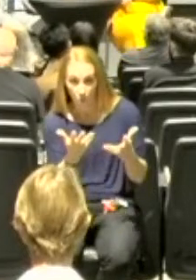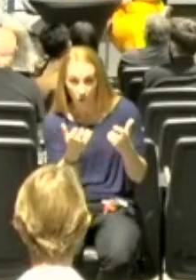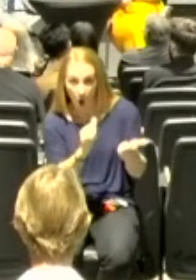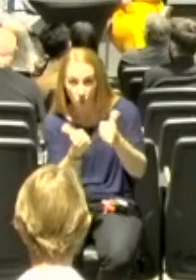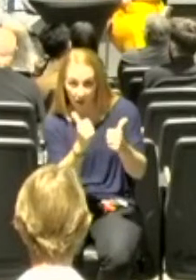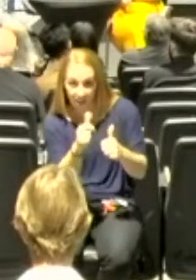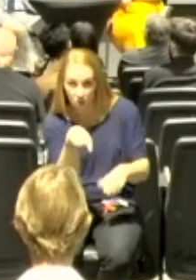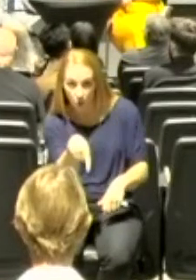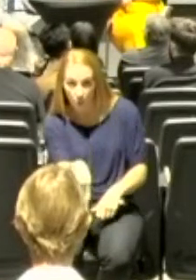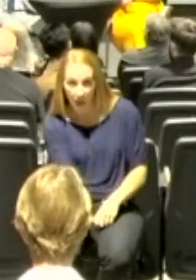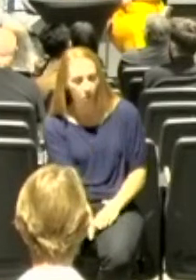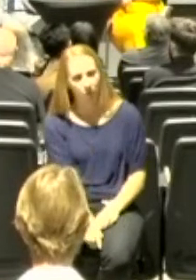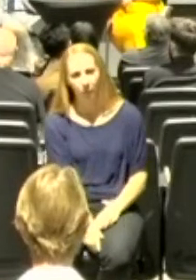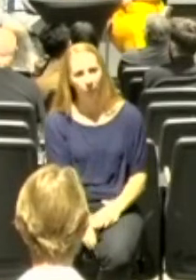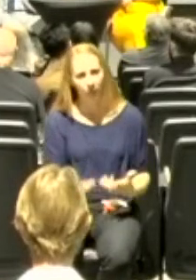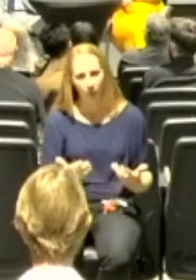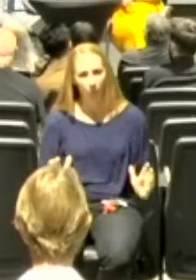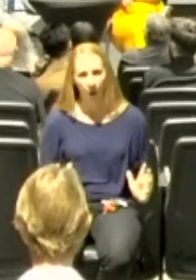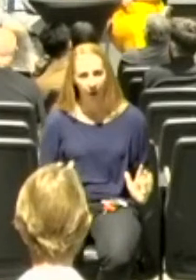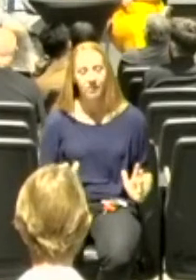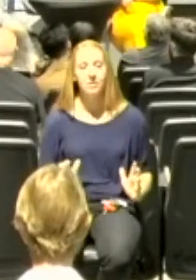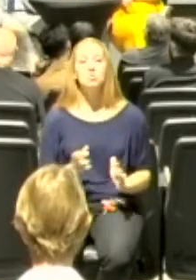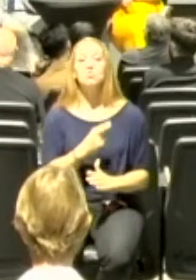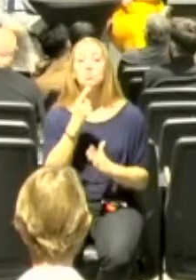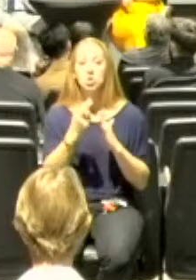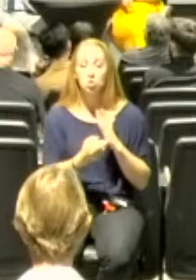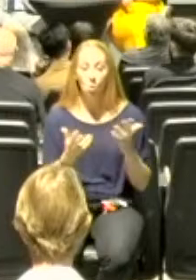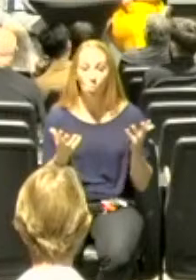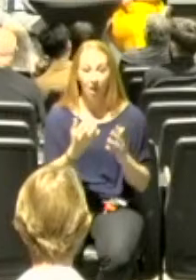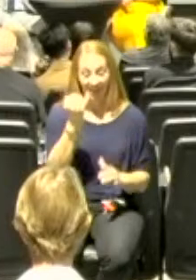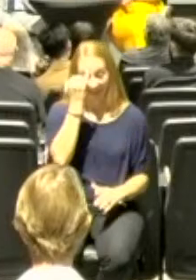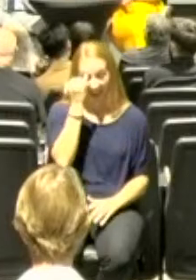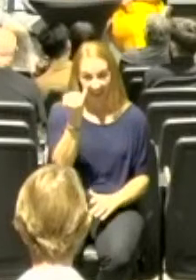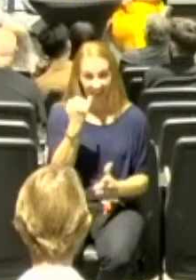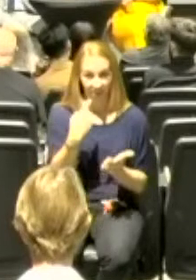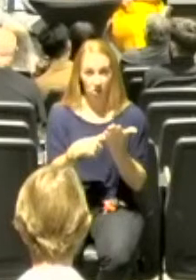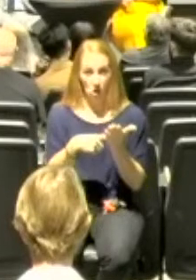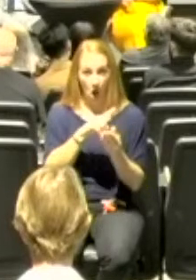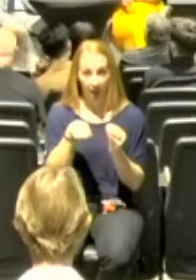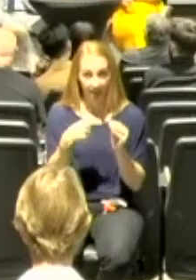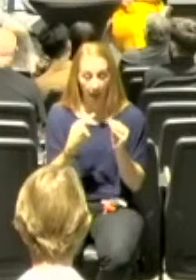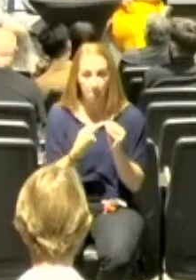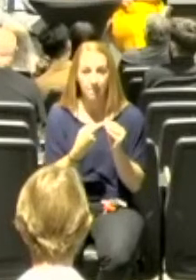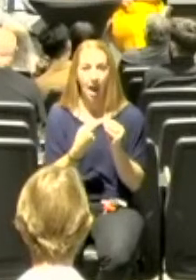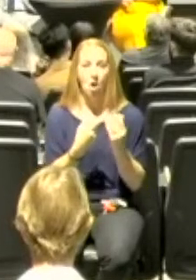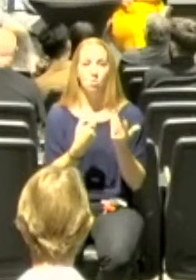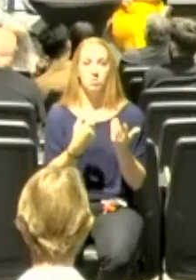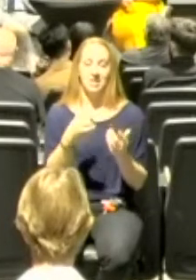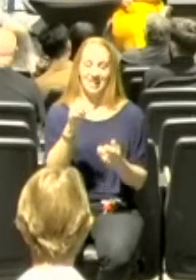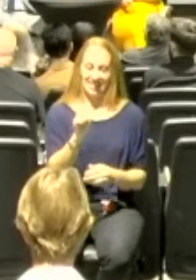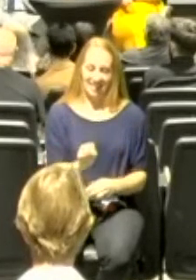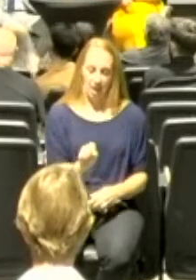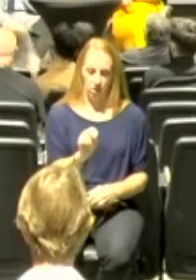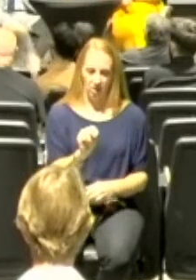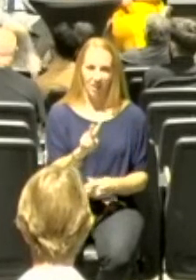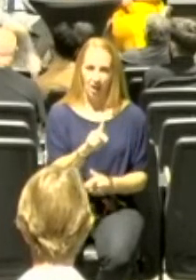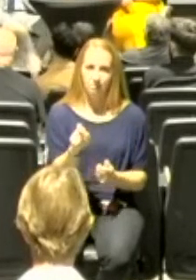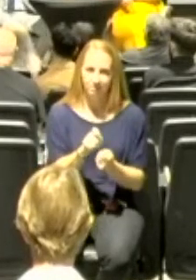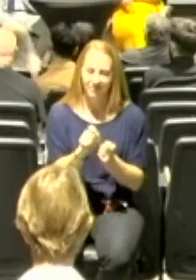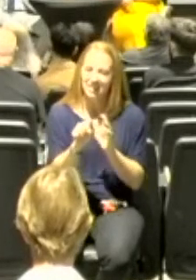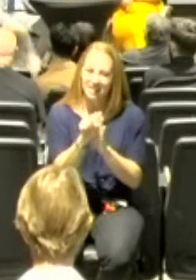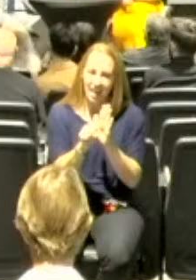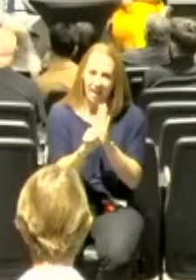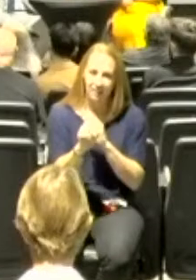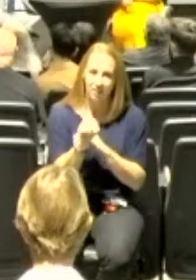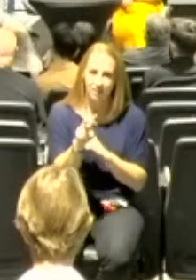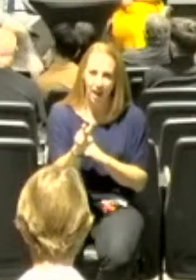narrative in the state. And as a result of that, the idea of talking about positioning Southern Nevada in particular and the state of